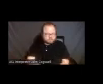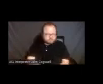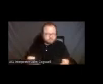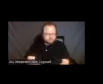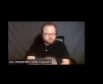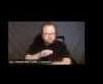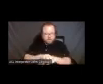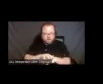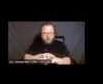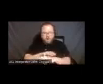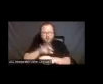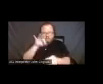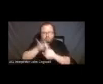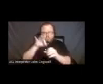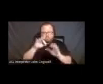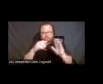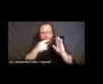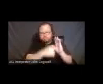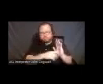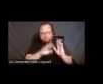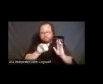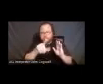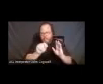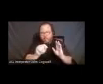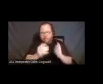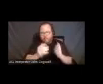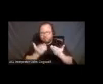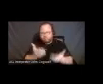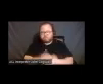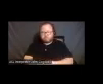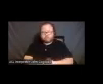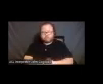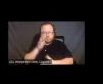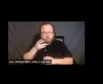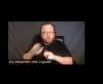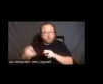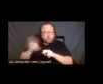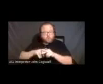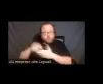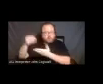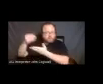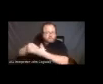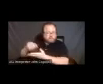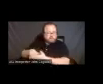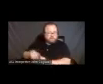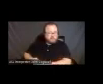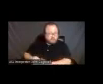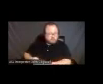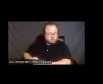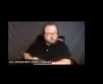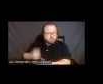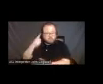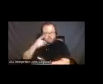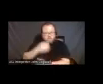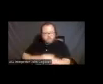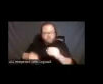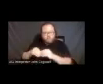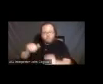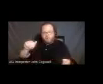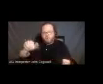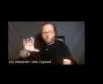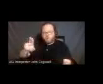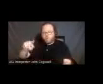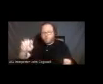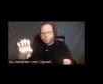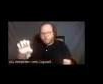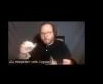this ballot proposition, which would increase funding for more acute level of